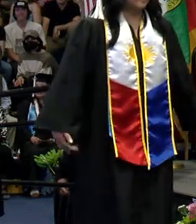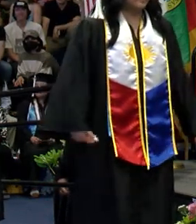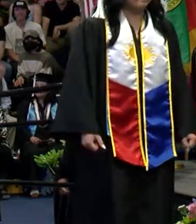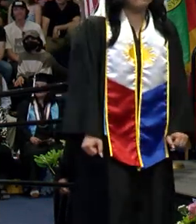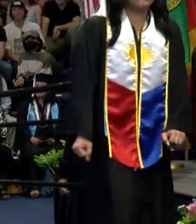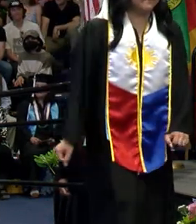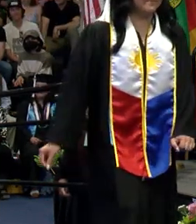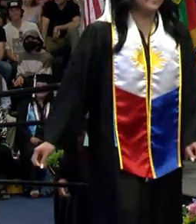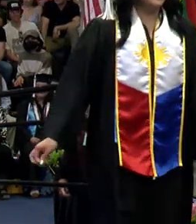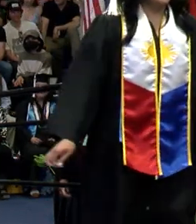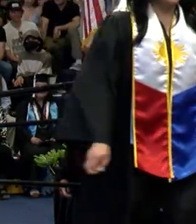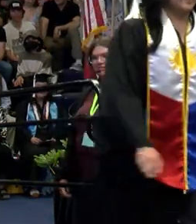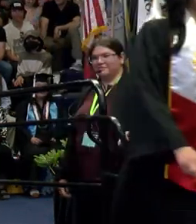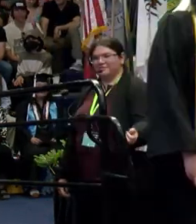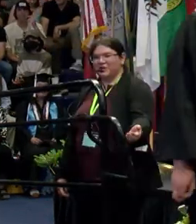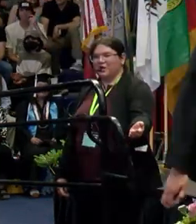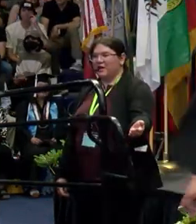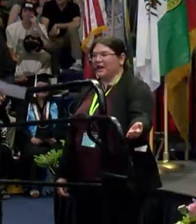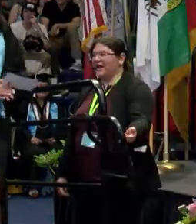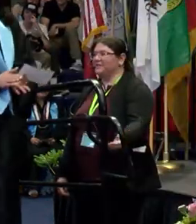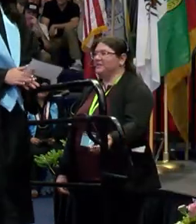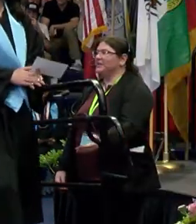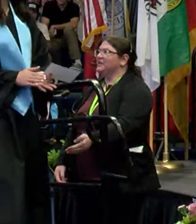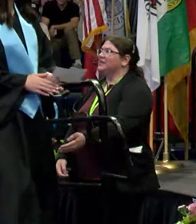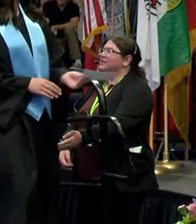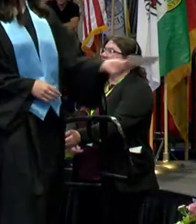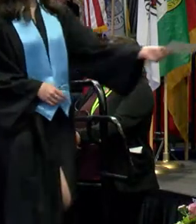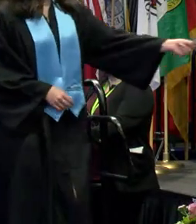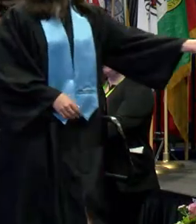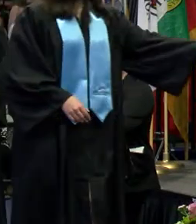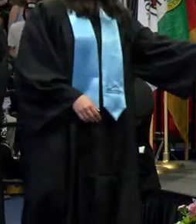Vanessa Jaden Sumabat Estrada.